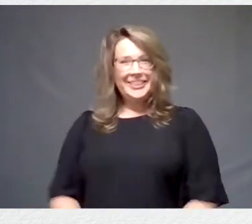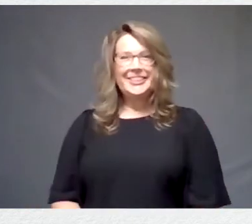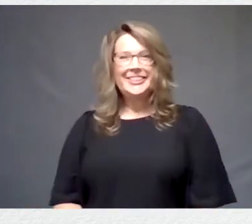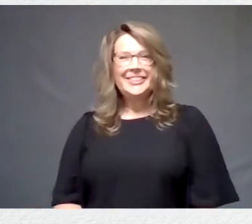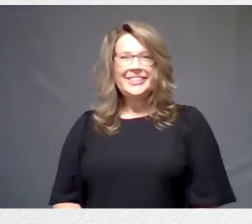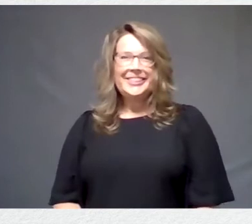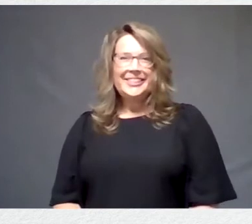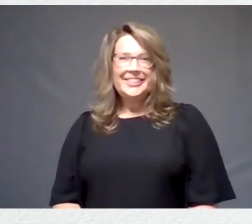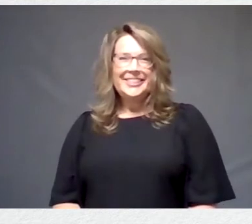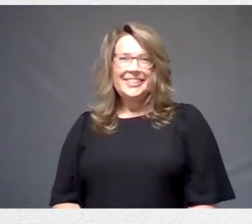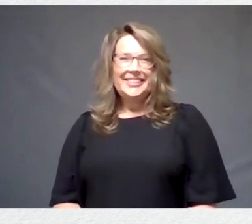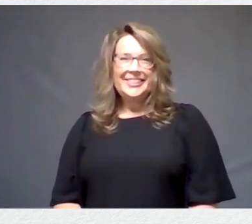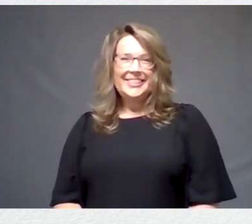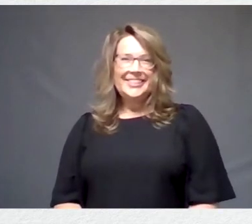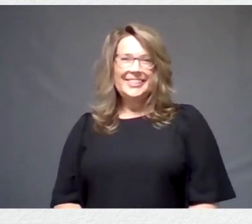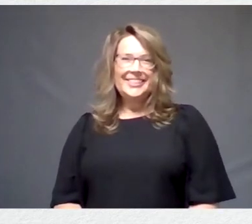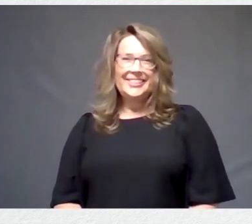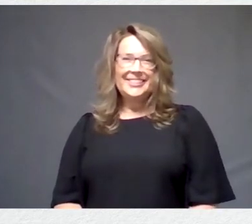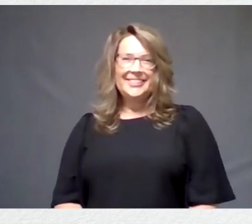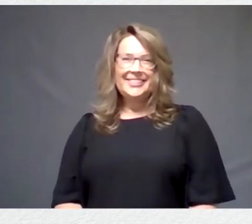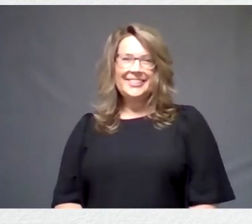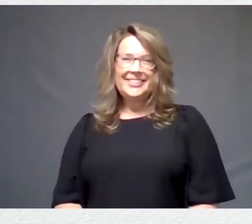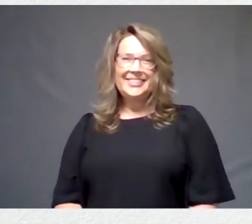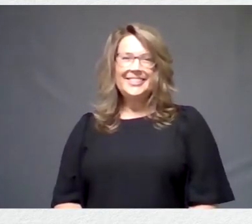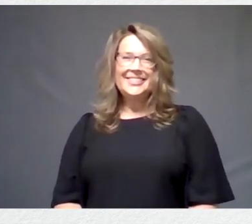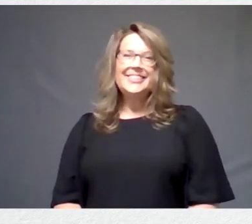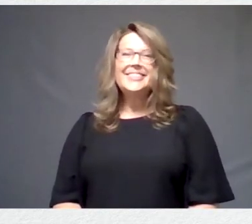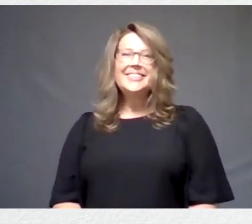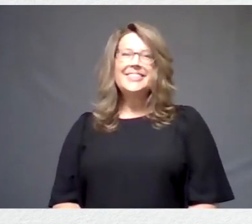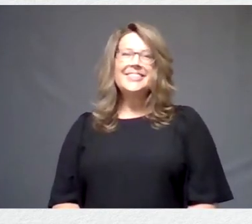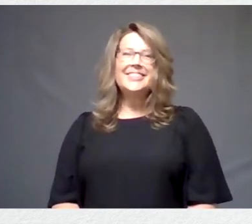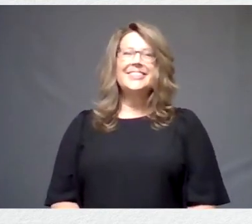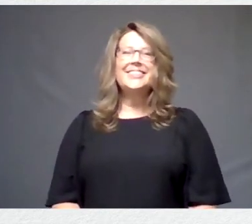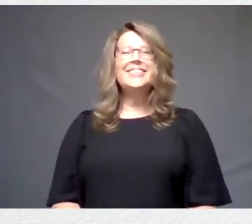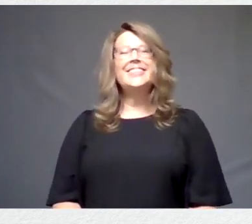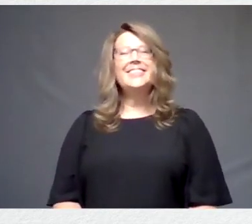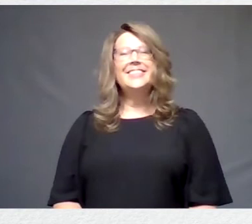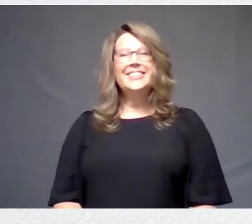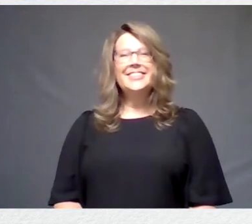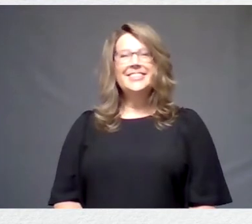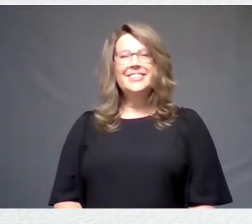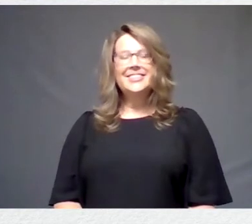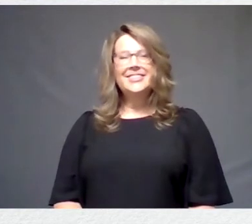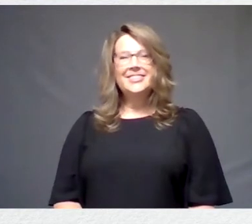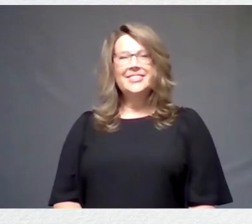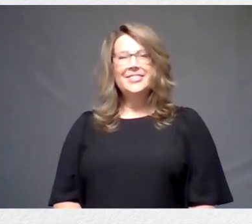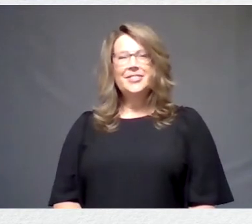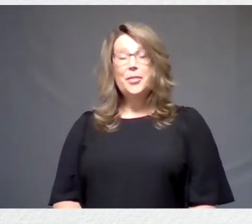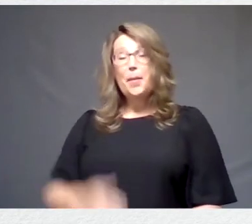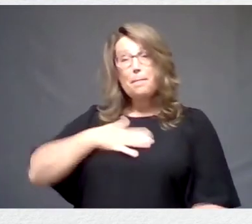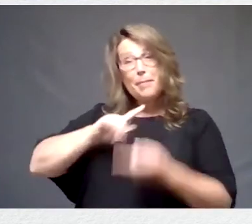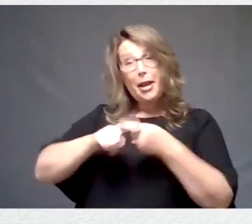y bienvenidos a la Hora de Cuentos del Museo Frist. Mi nombre es Sam, y les leeré la historia del día de hoy. This is my friend